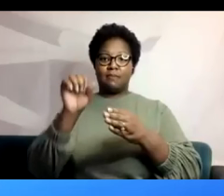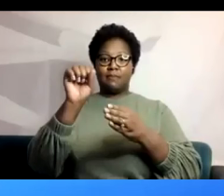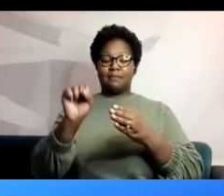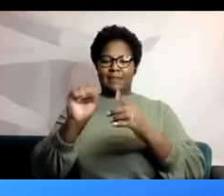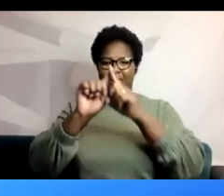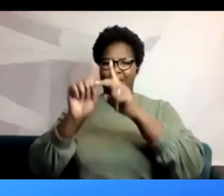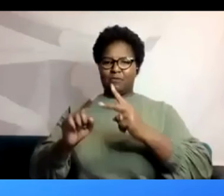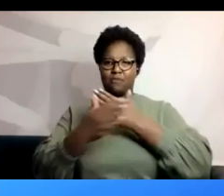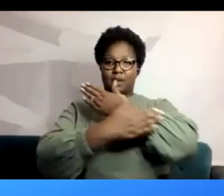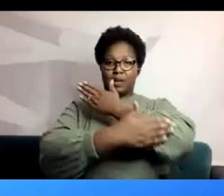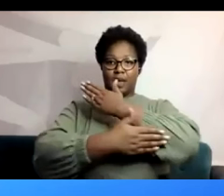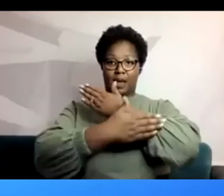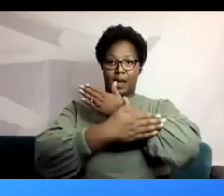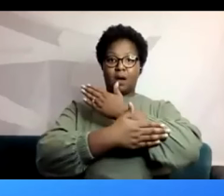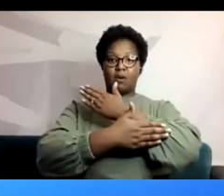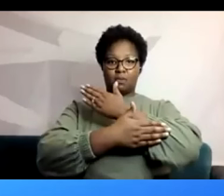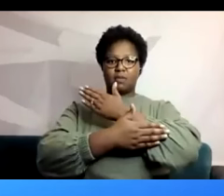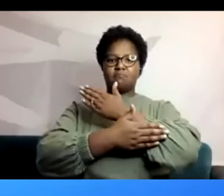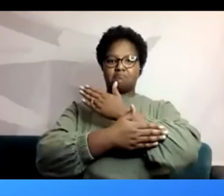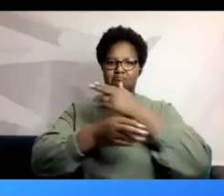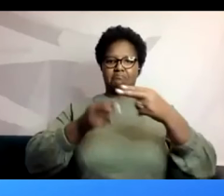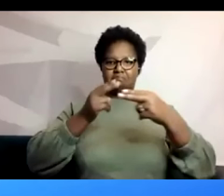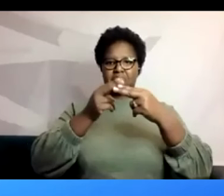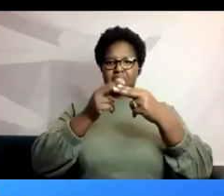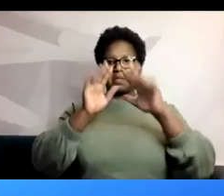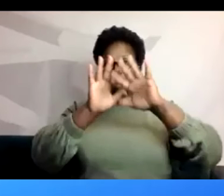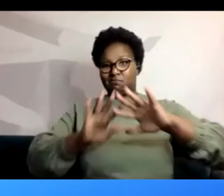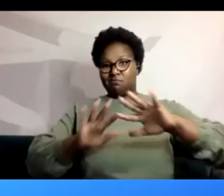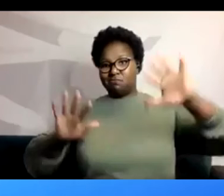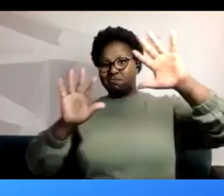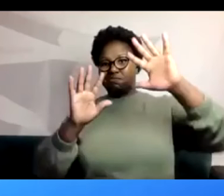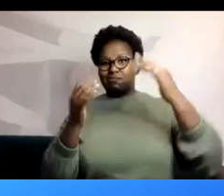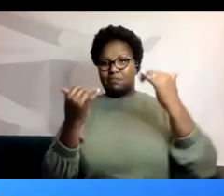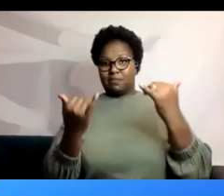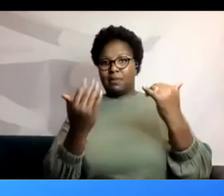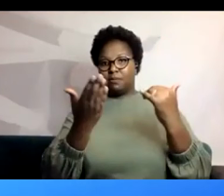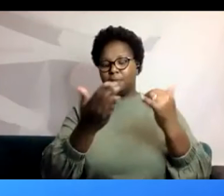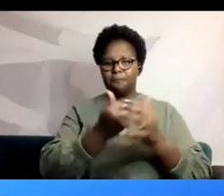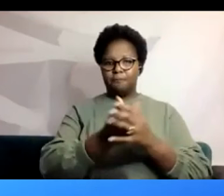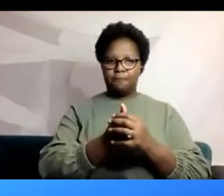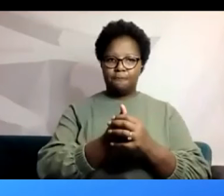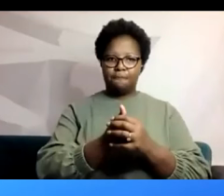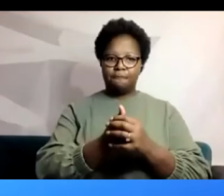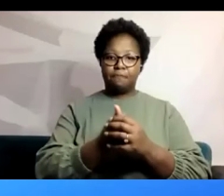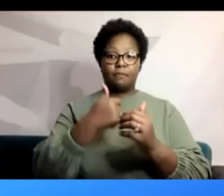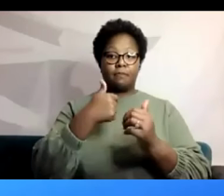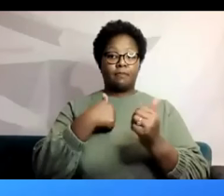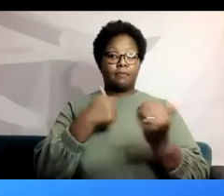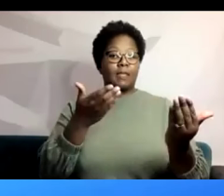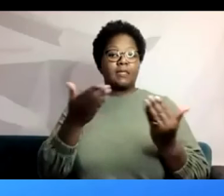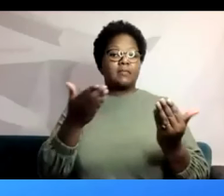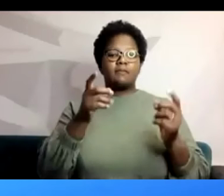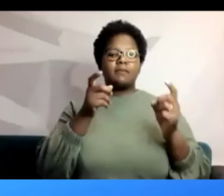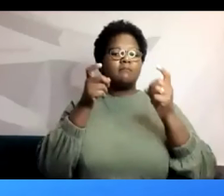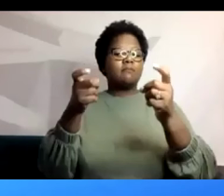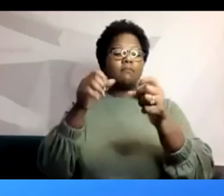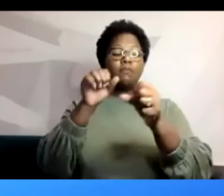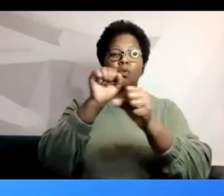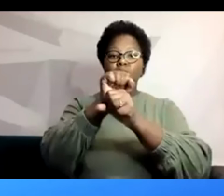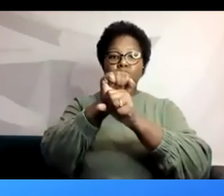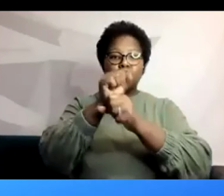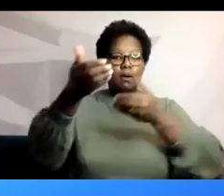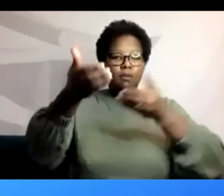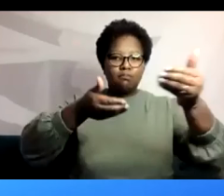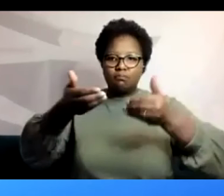in the east, and Long Beach in the southern Los Angeles County area. Our services range from employment, helping people secure